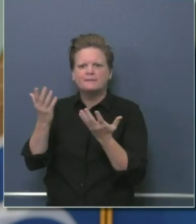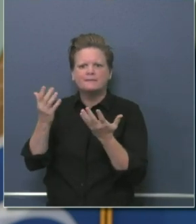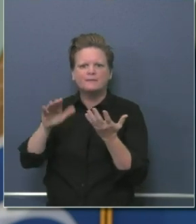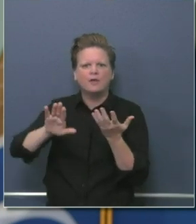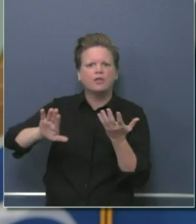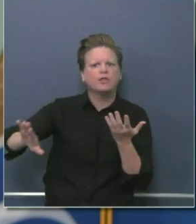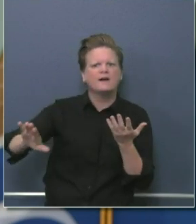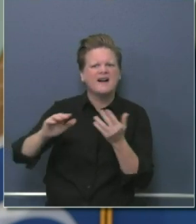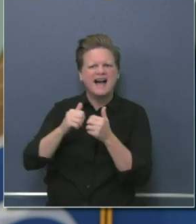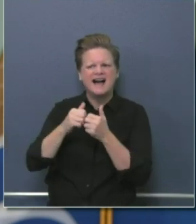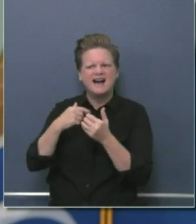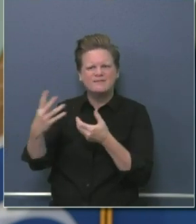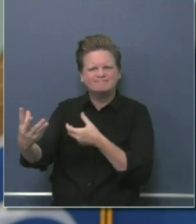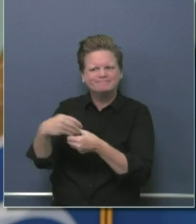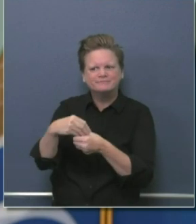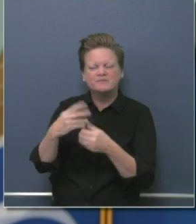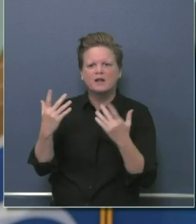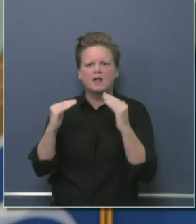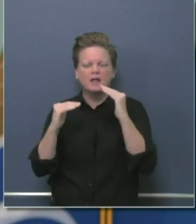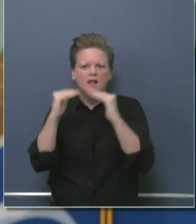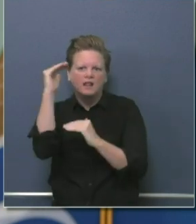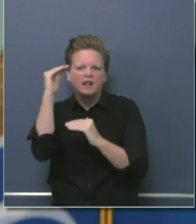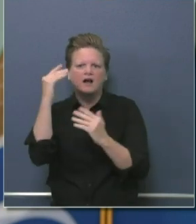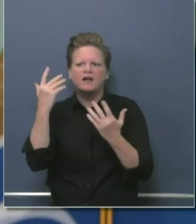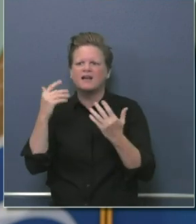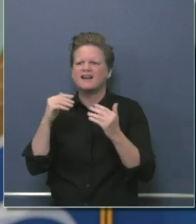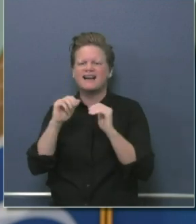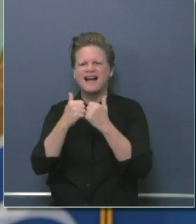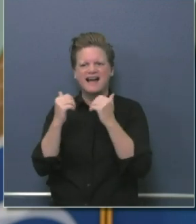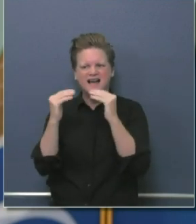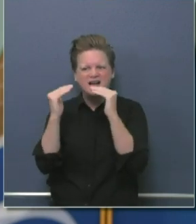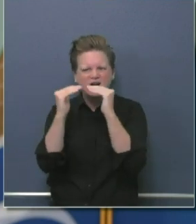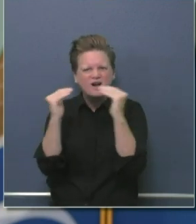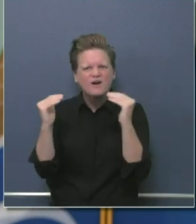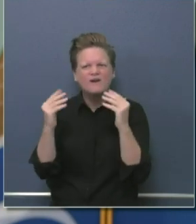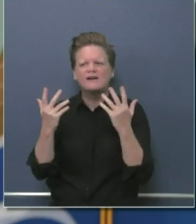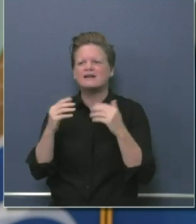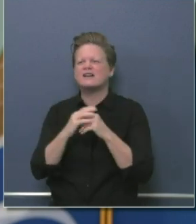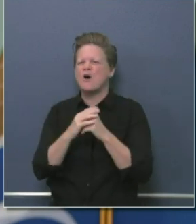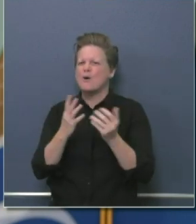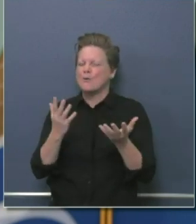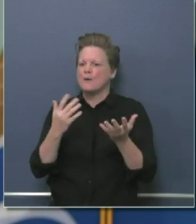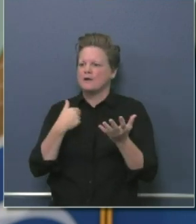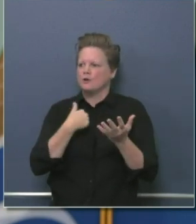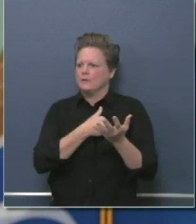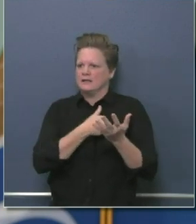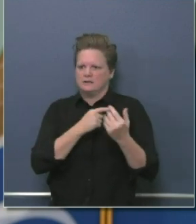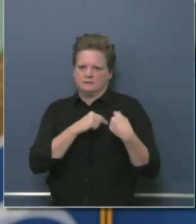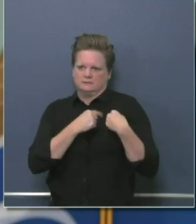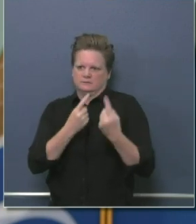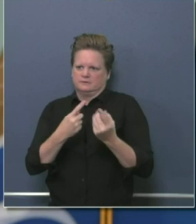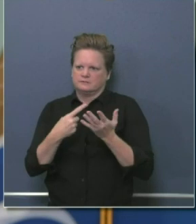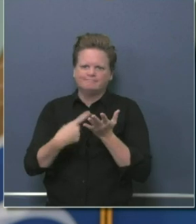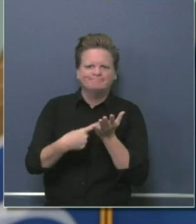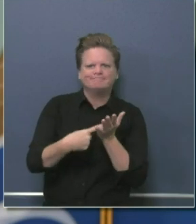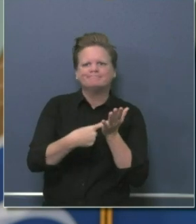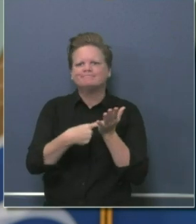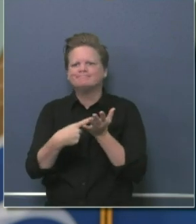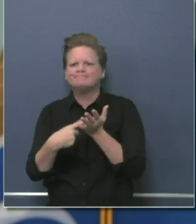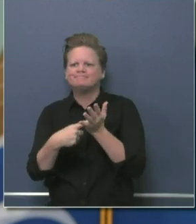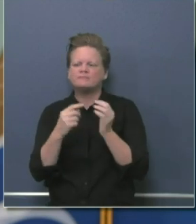that really defines the West Coast. And so we've been having those conversations, and we began to formalize